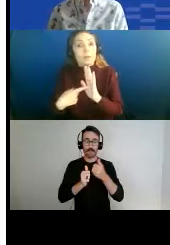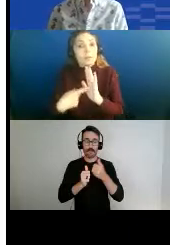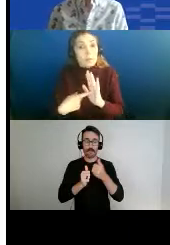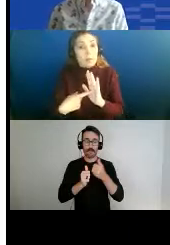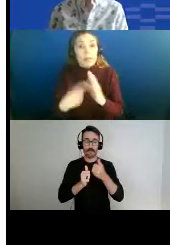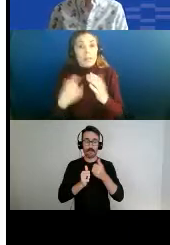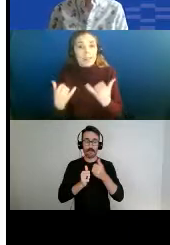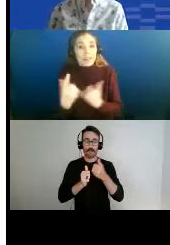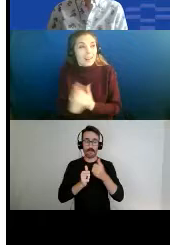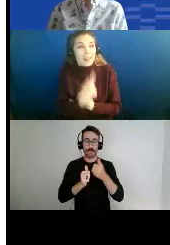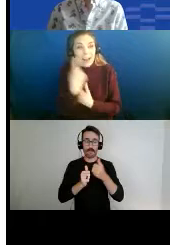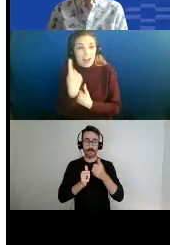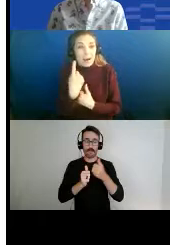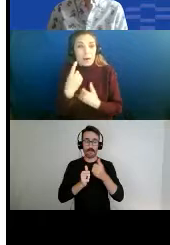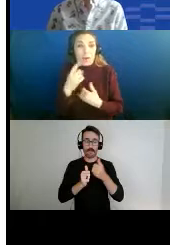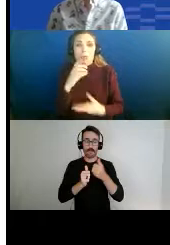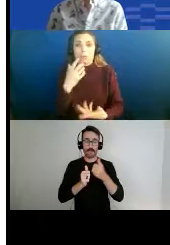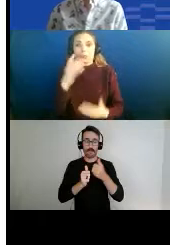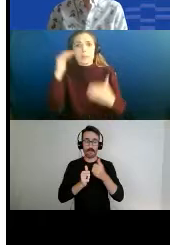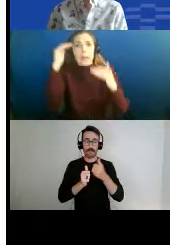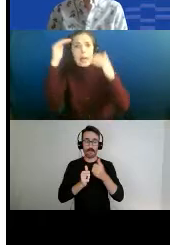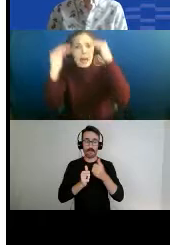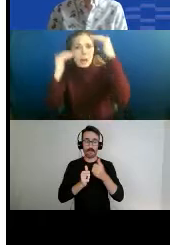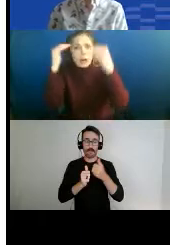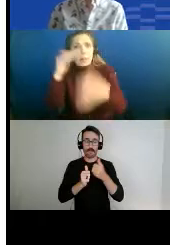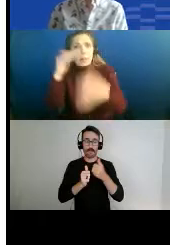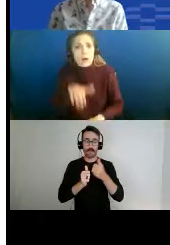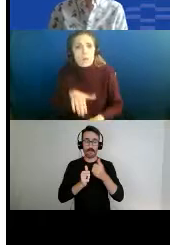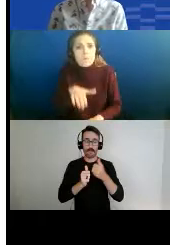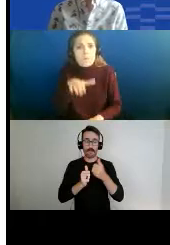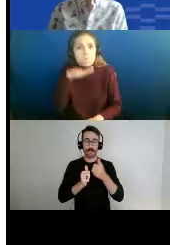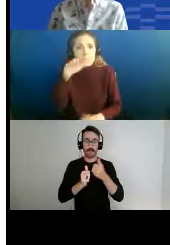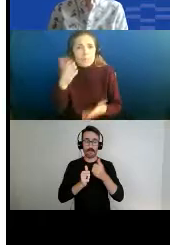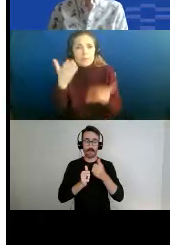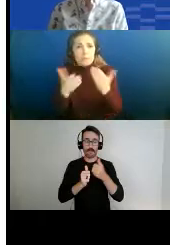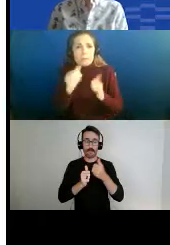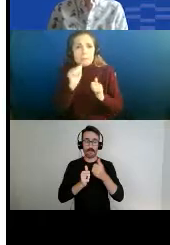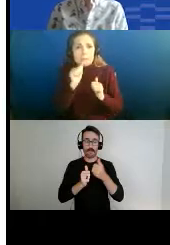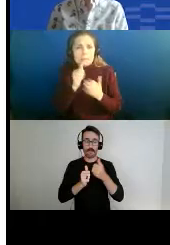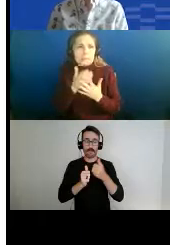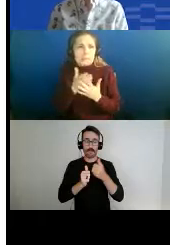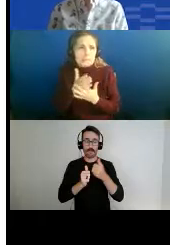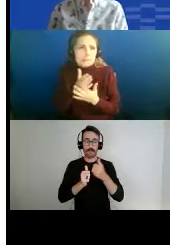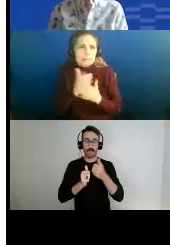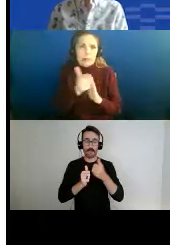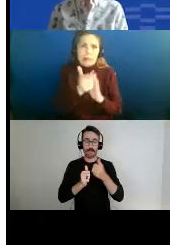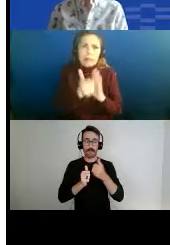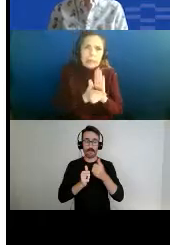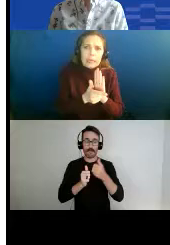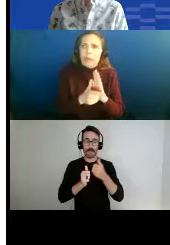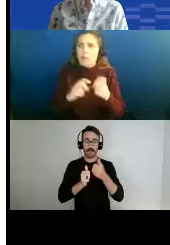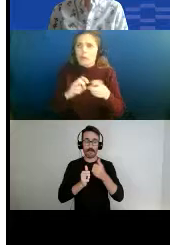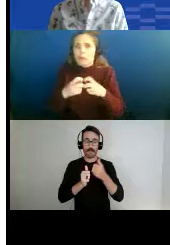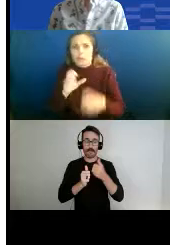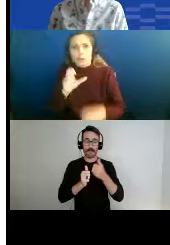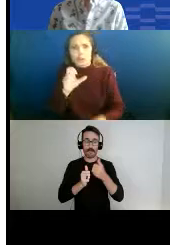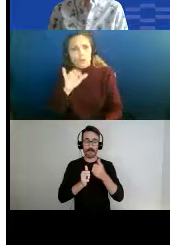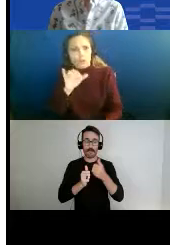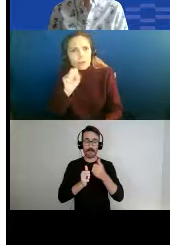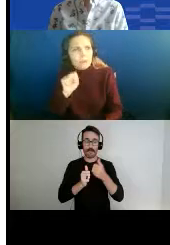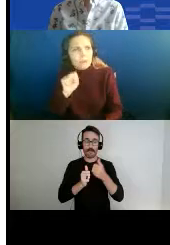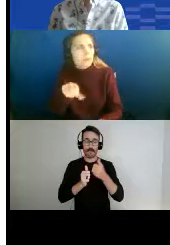had very negative experiences with legal, educational, healthcare systems that have shaped their sense of safety in